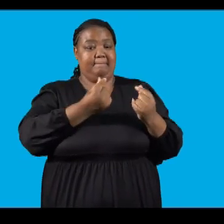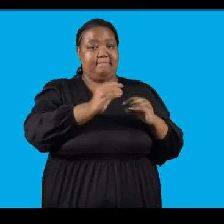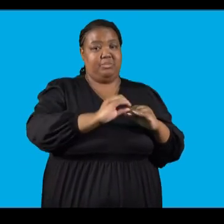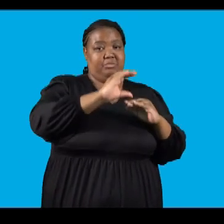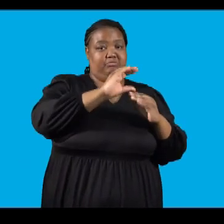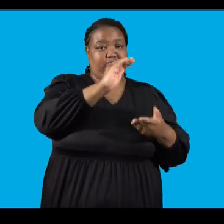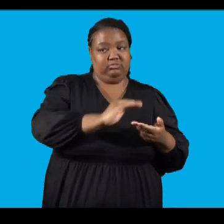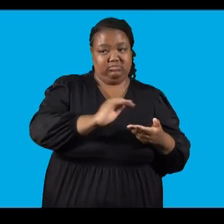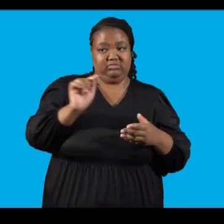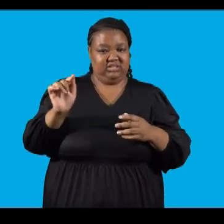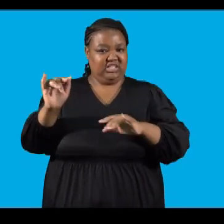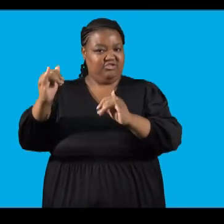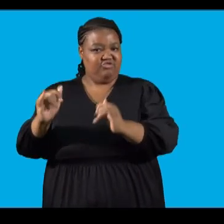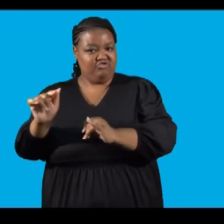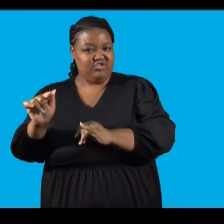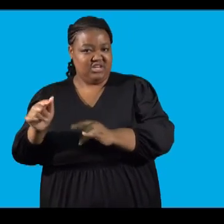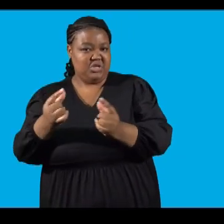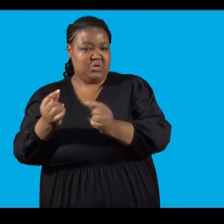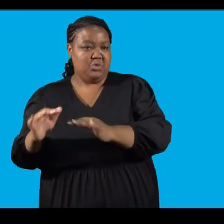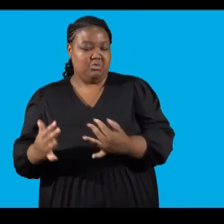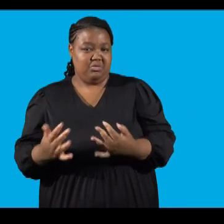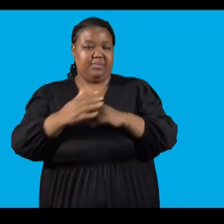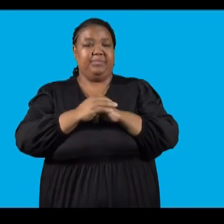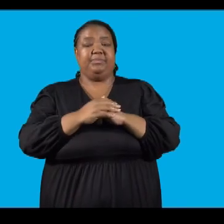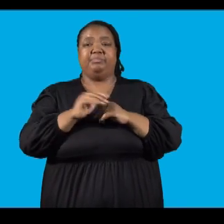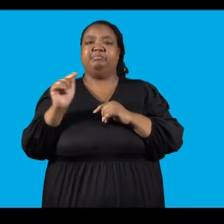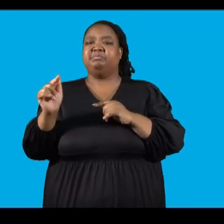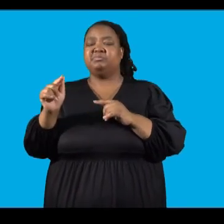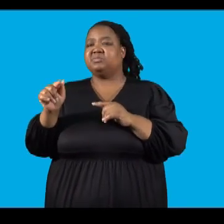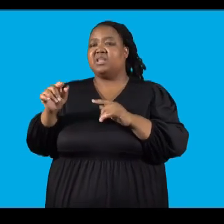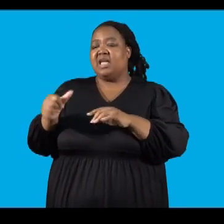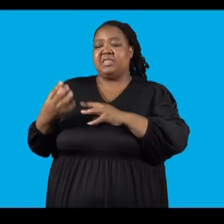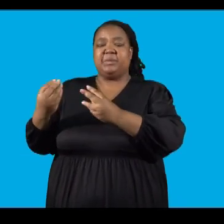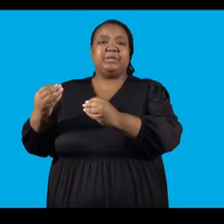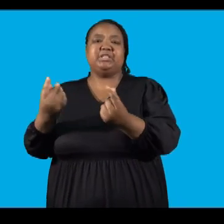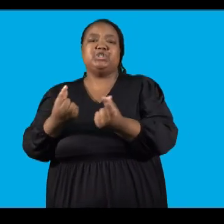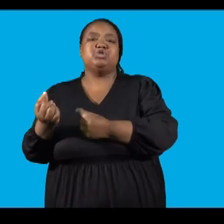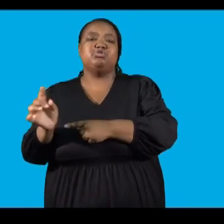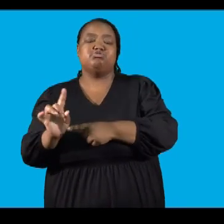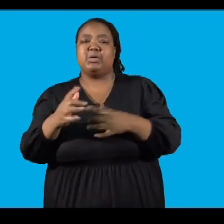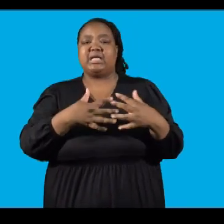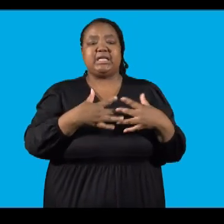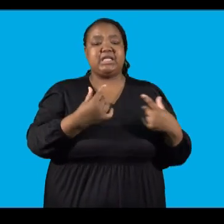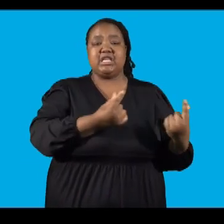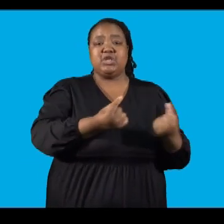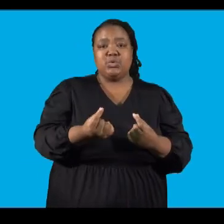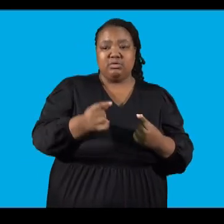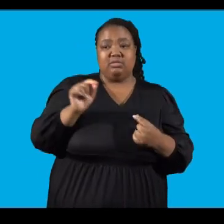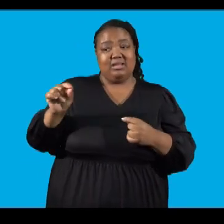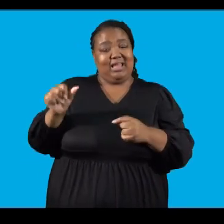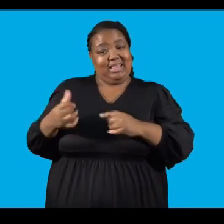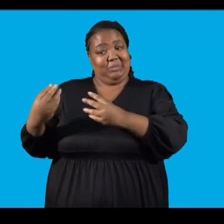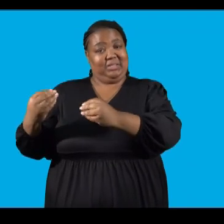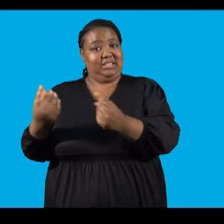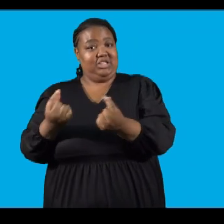adjusting prices and output. Each firm is aware of how rival firms will react to any action it